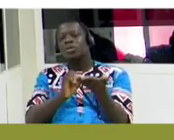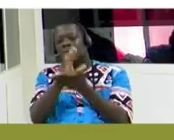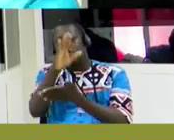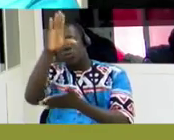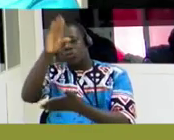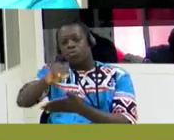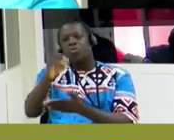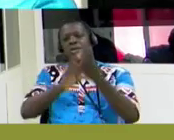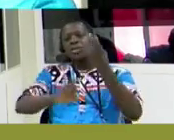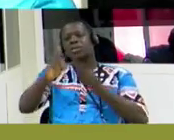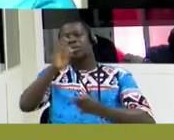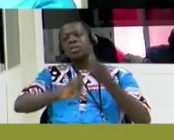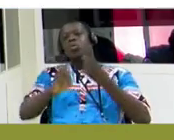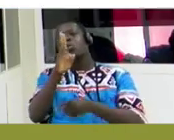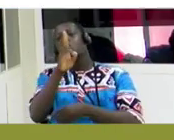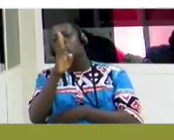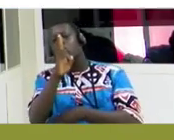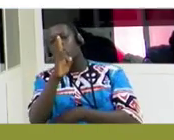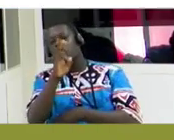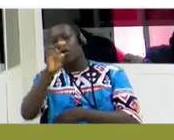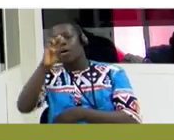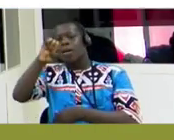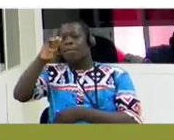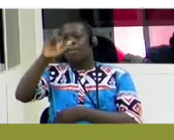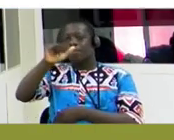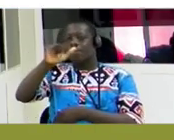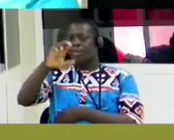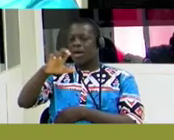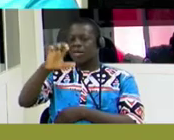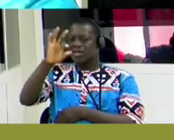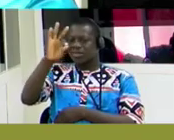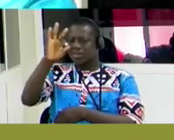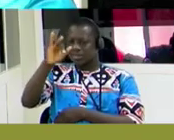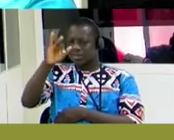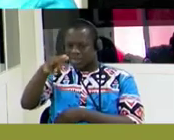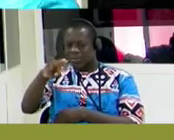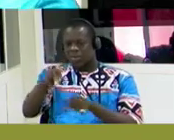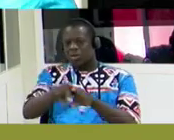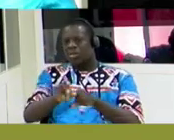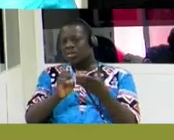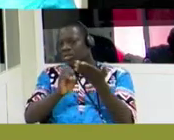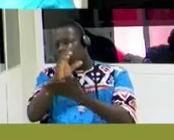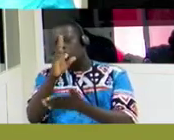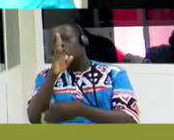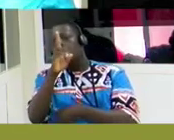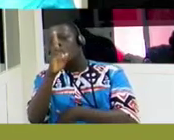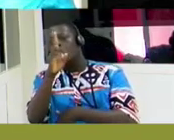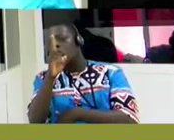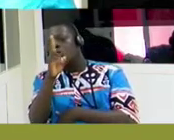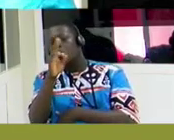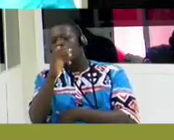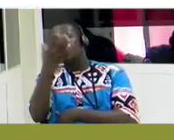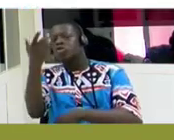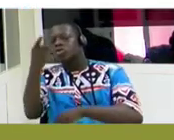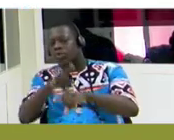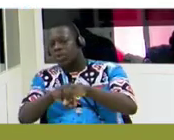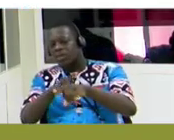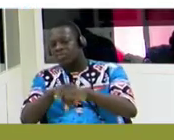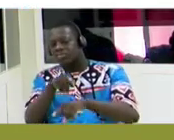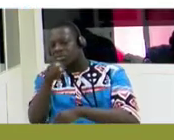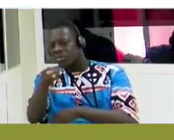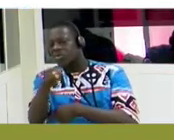Who would give the instructions? Martin himself. And to who would he be instructing? No, at times it will be this